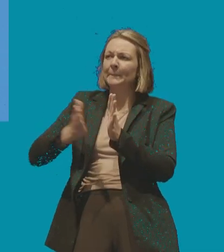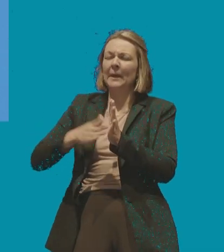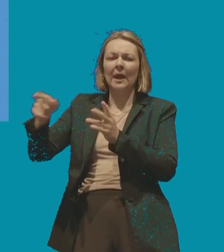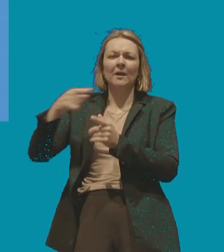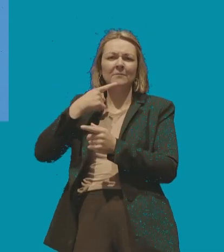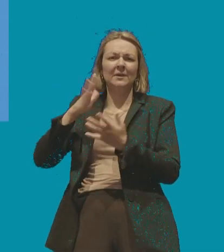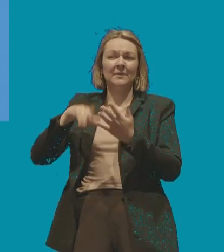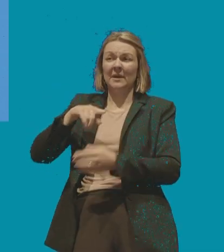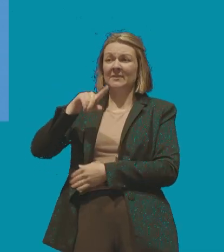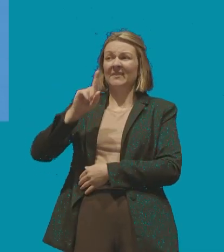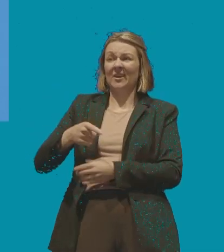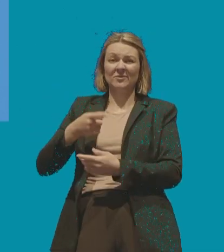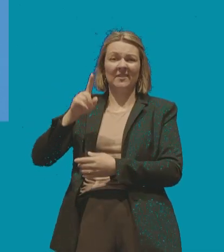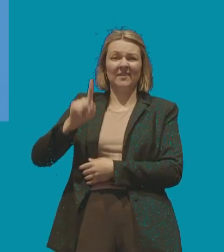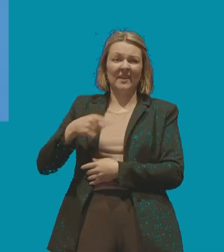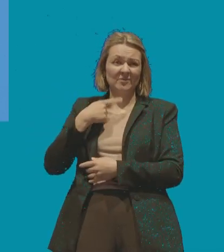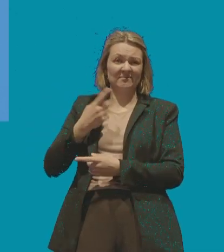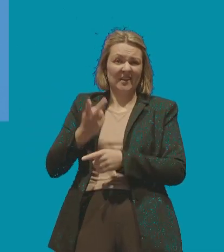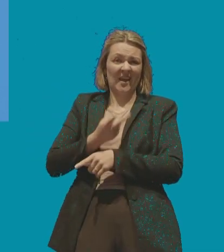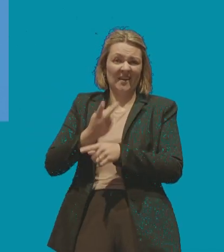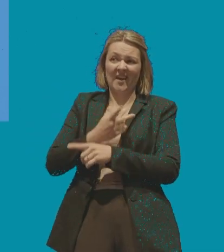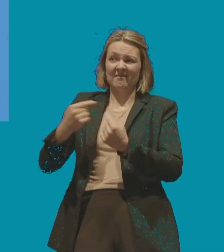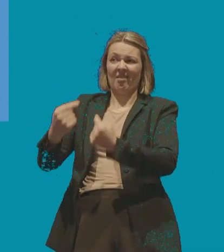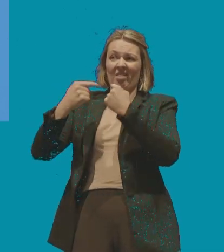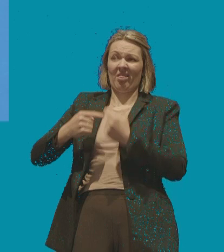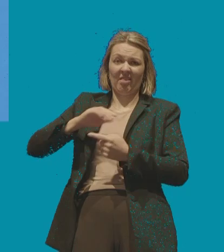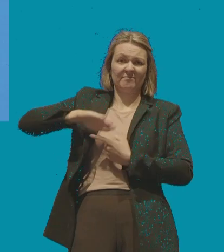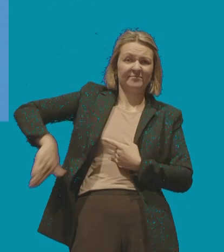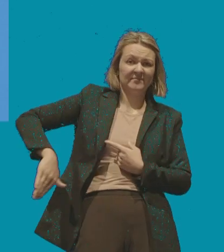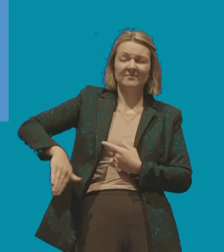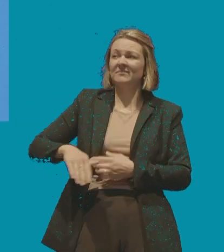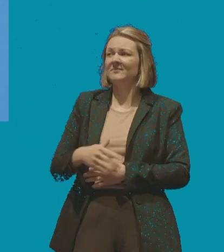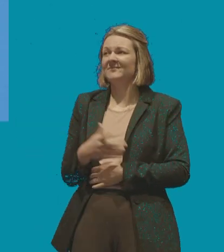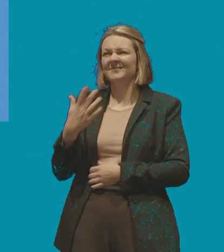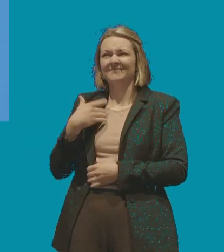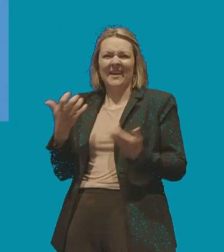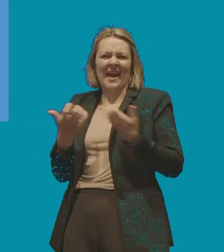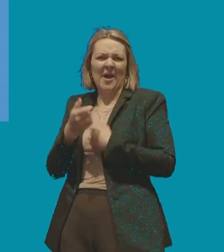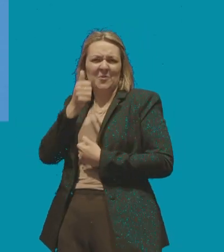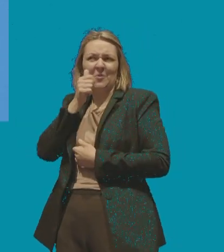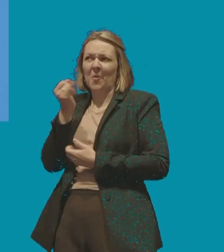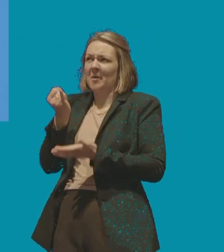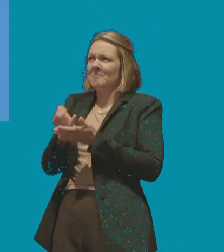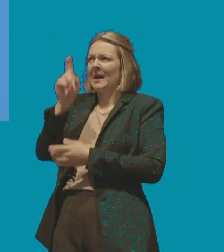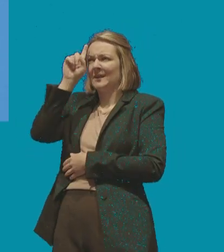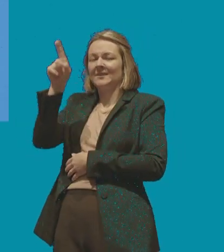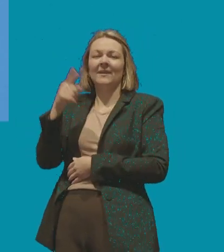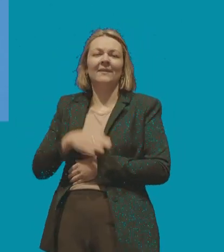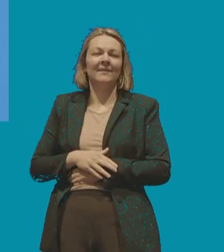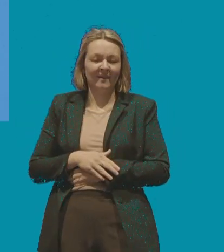jobs to fund increased defence spending? How do you know it's a bad idea? You know it's a bad idea when Jacob